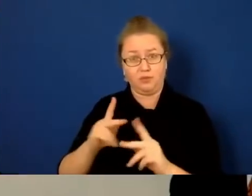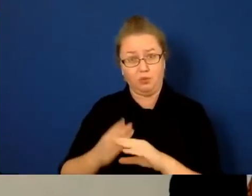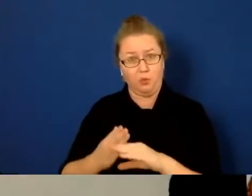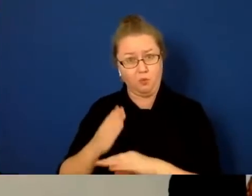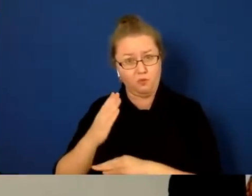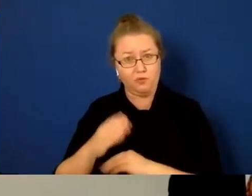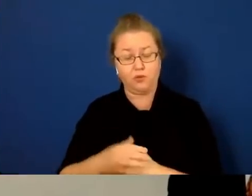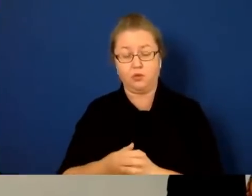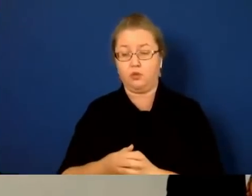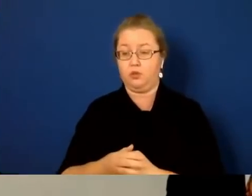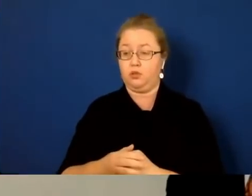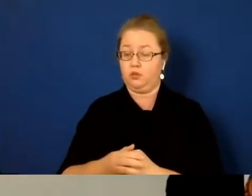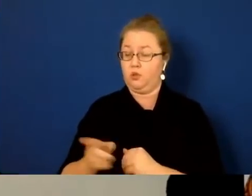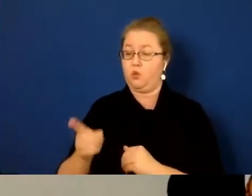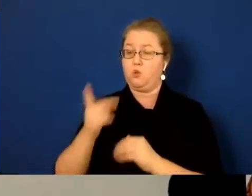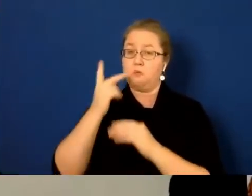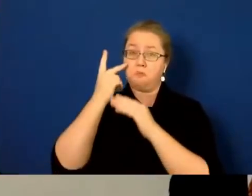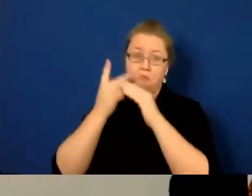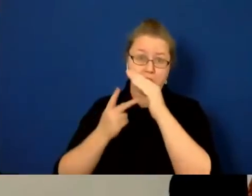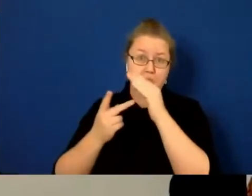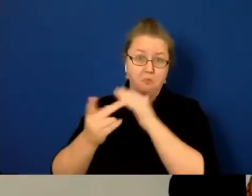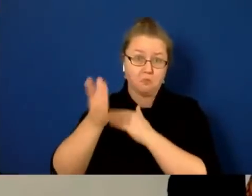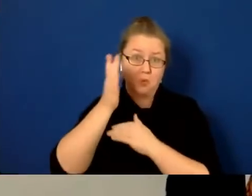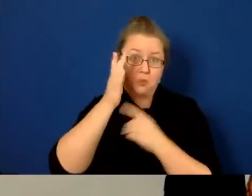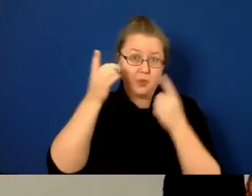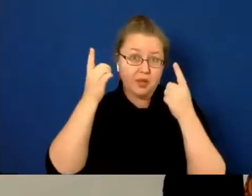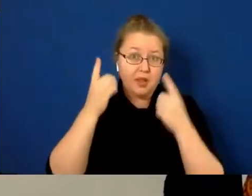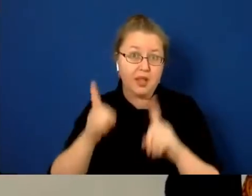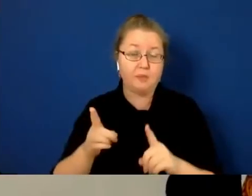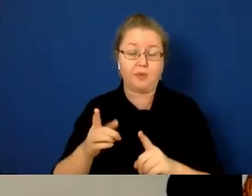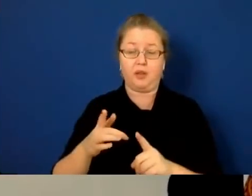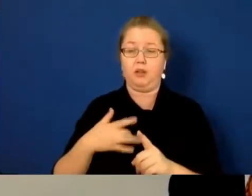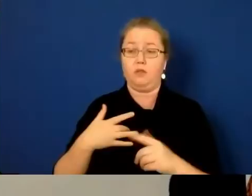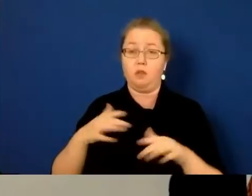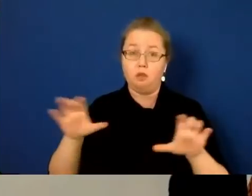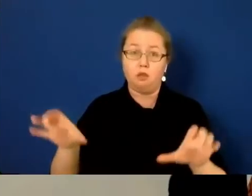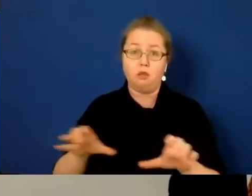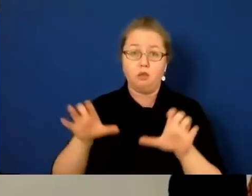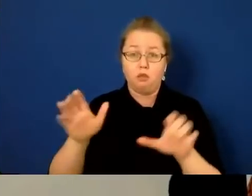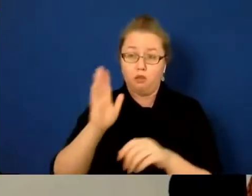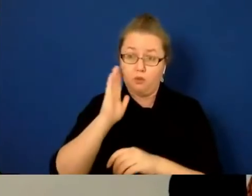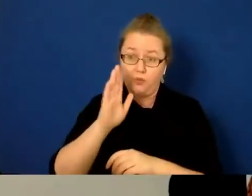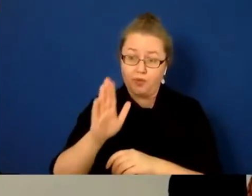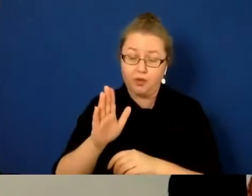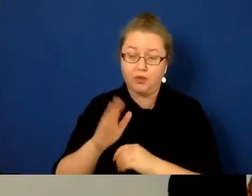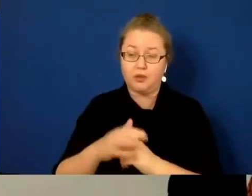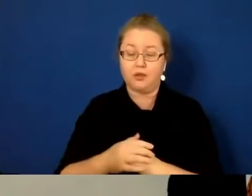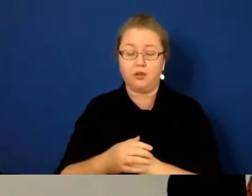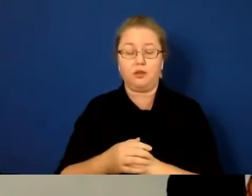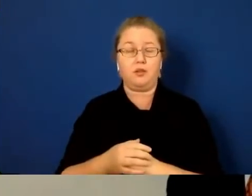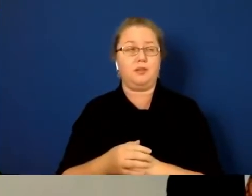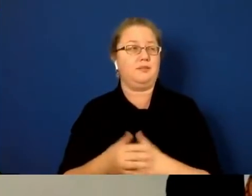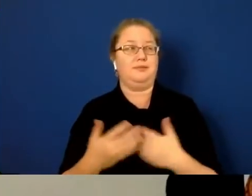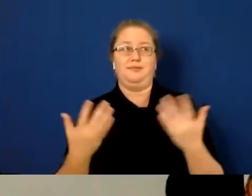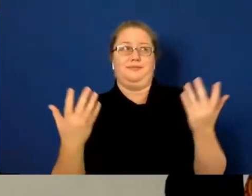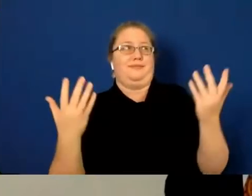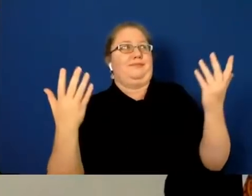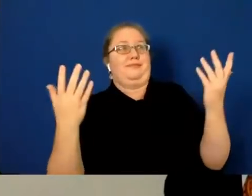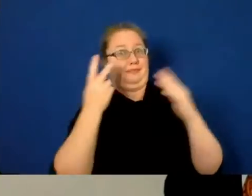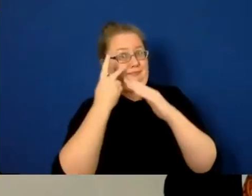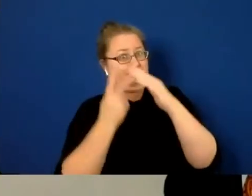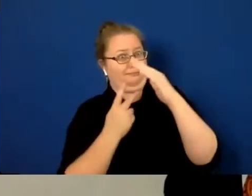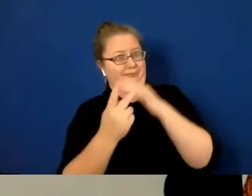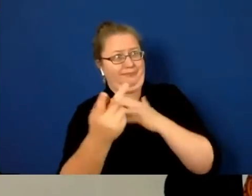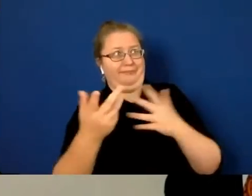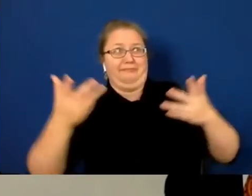of that right now. We also need to continue with things like our influenza immunization program, which is important through the coming months. So